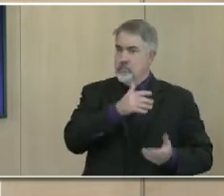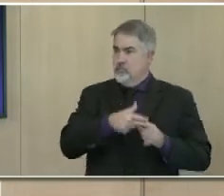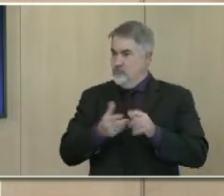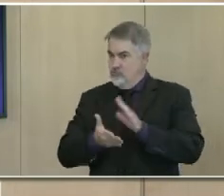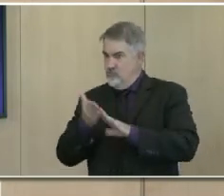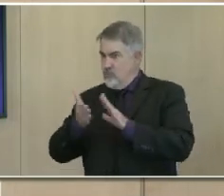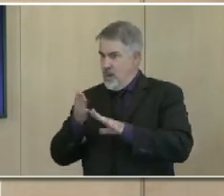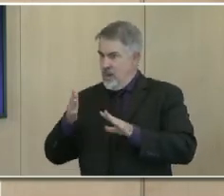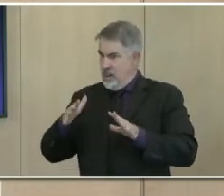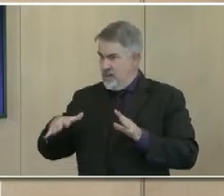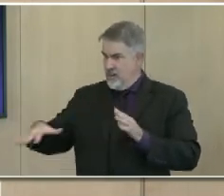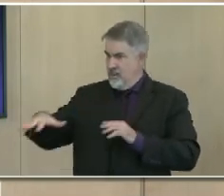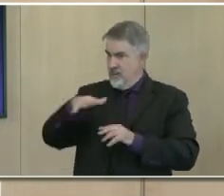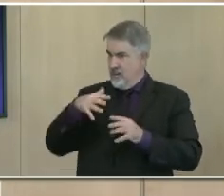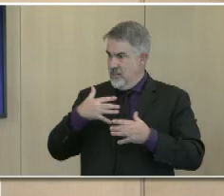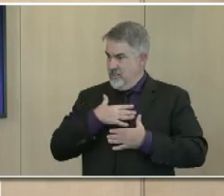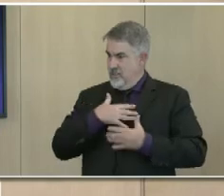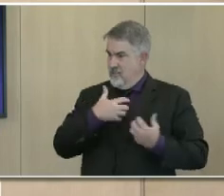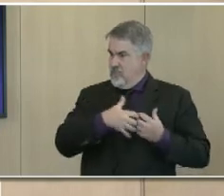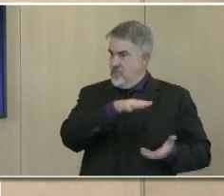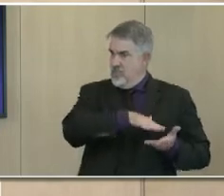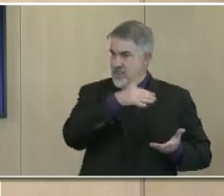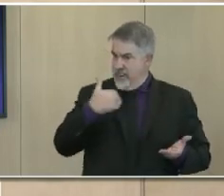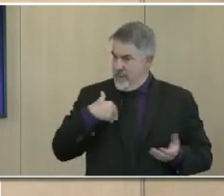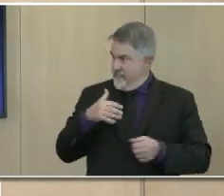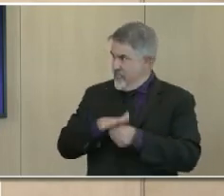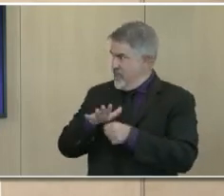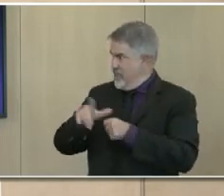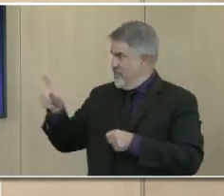Okay, Dr. Wooten will answer that question.